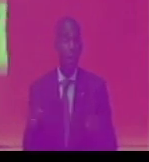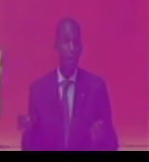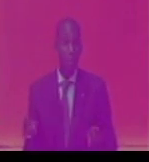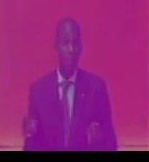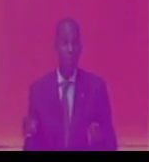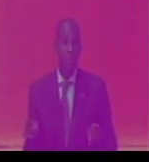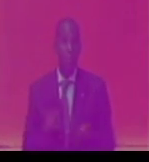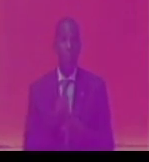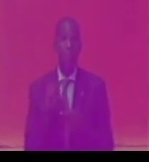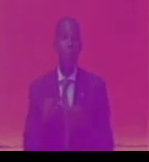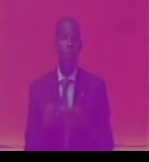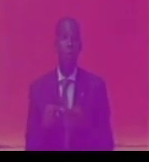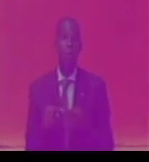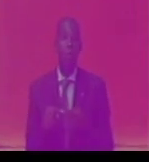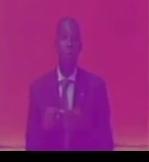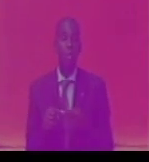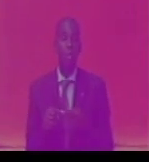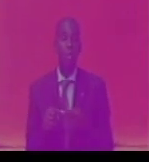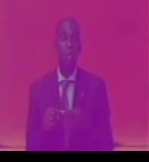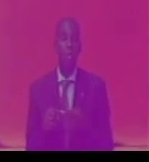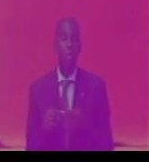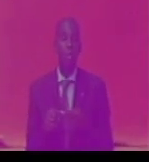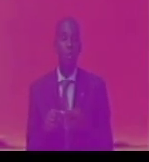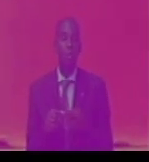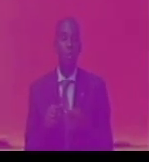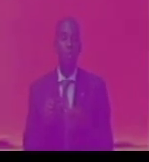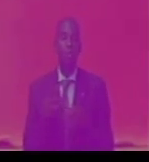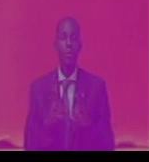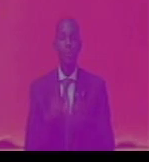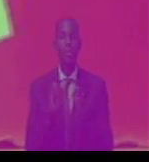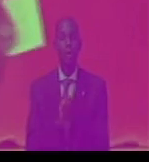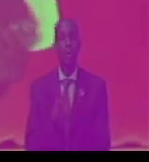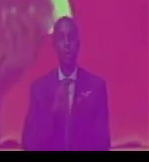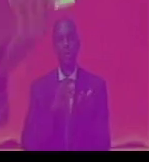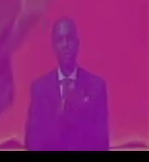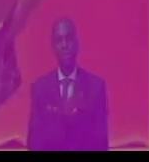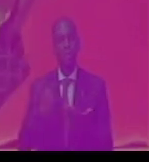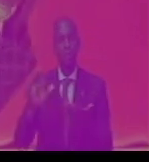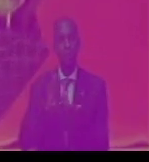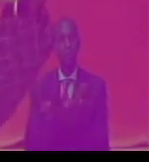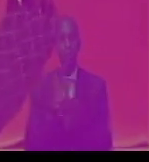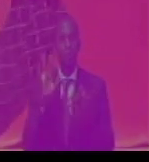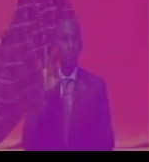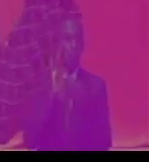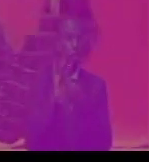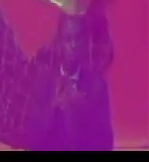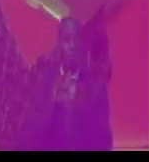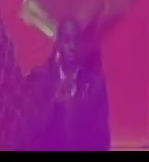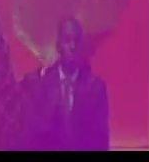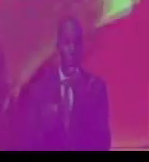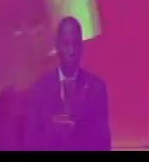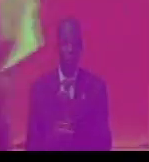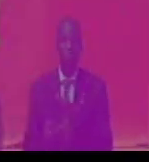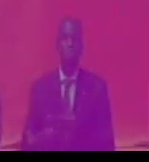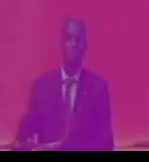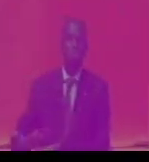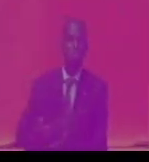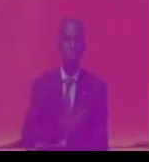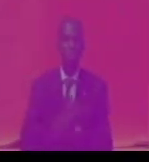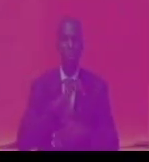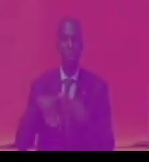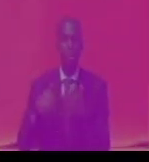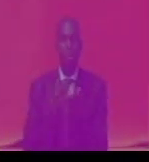they know. Tell us how it went. How the Lord removed but it quickly. When we came for Divine Connection